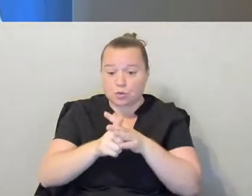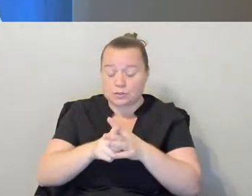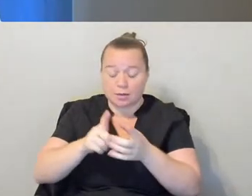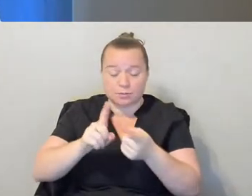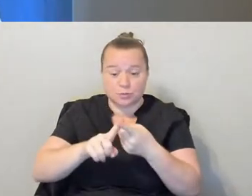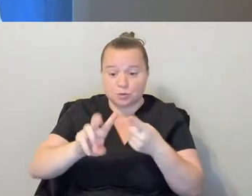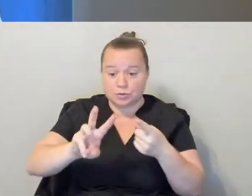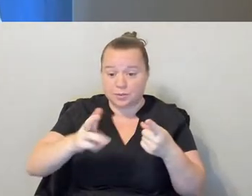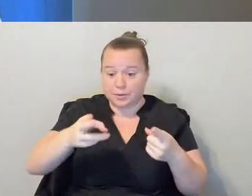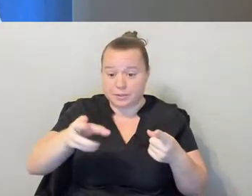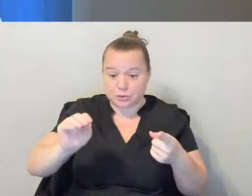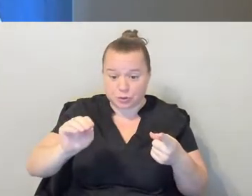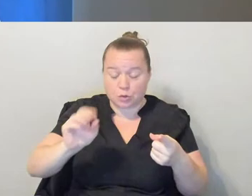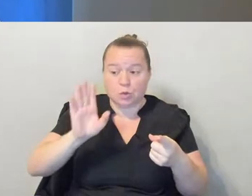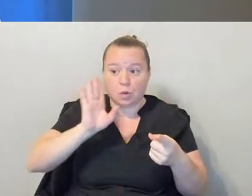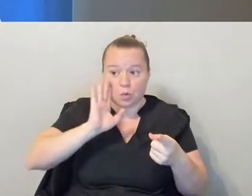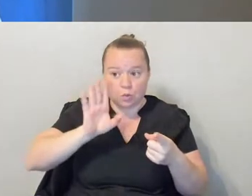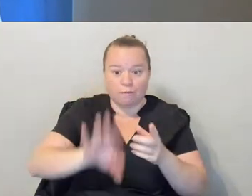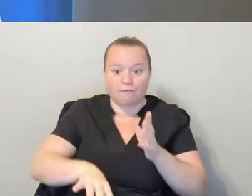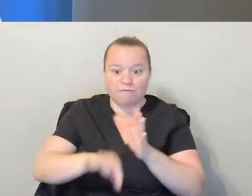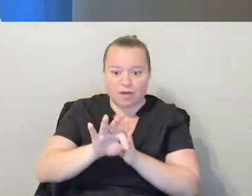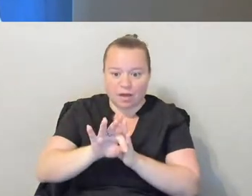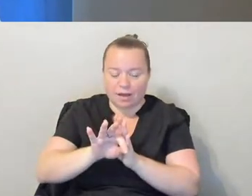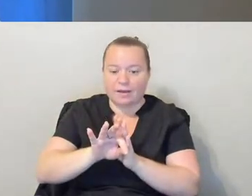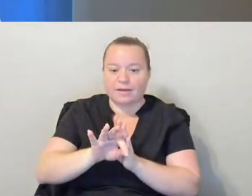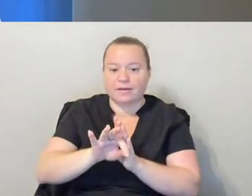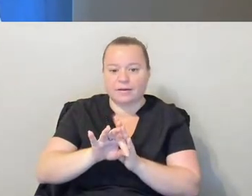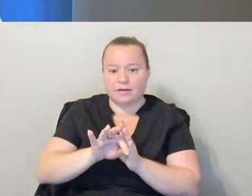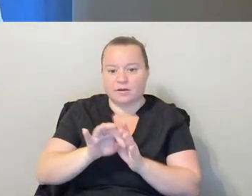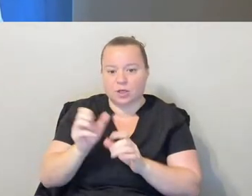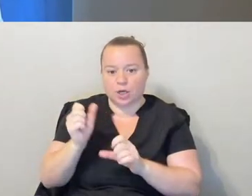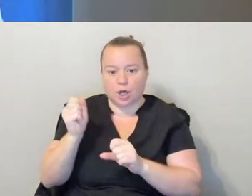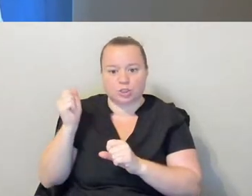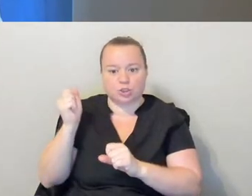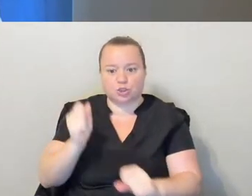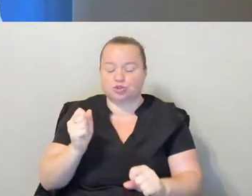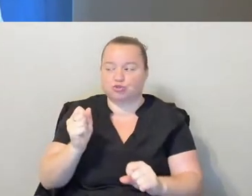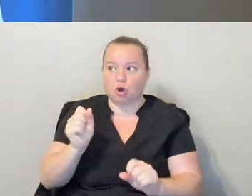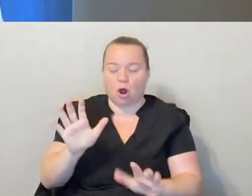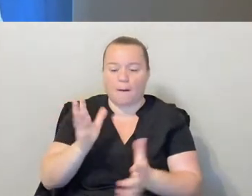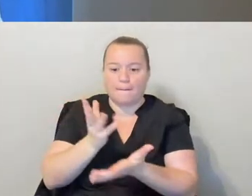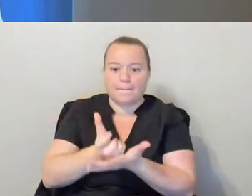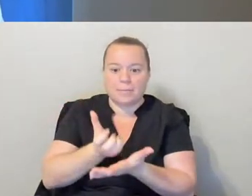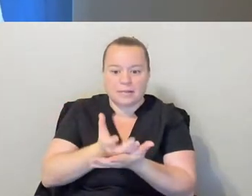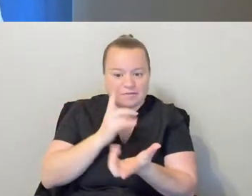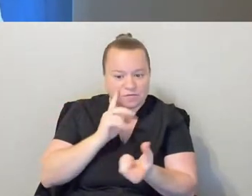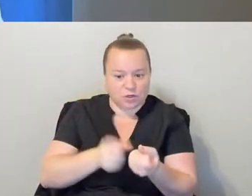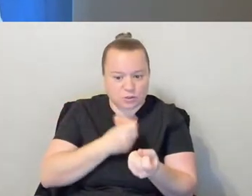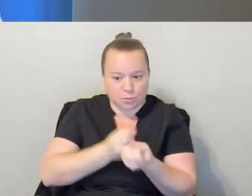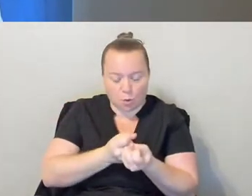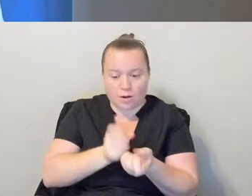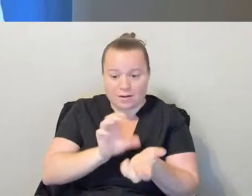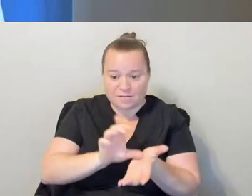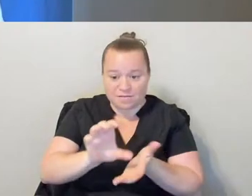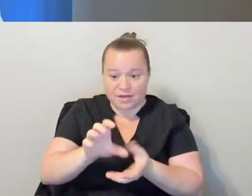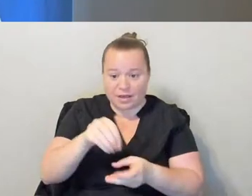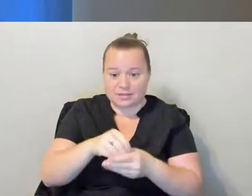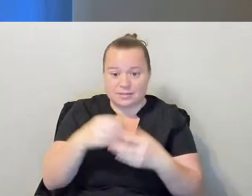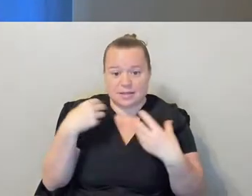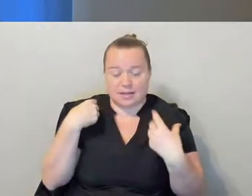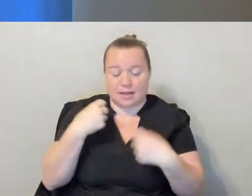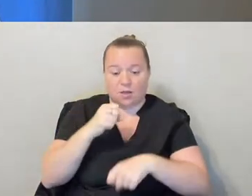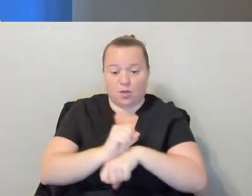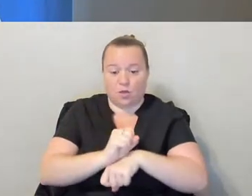definitely going to find from our end a strong plea for support and investment in the health